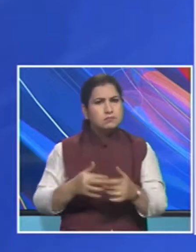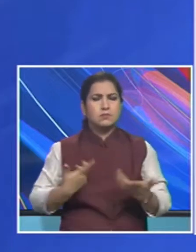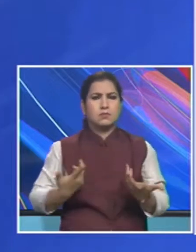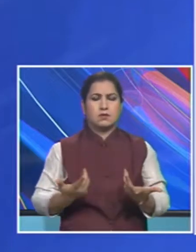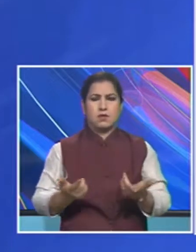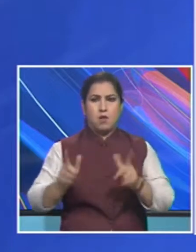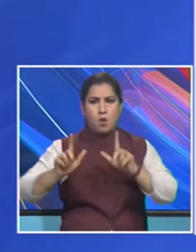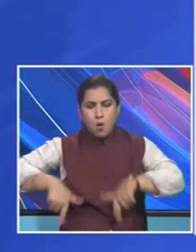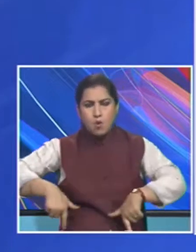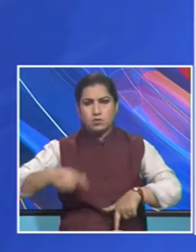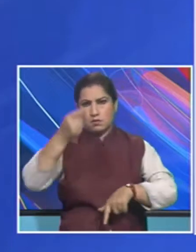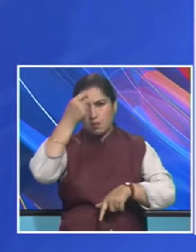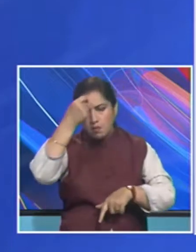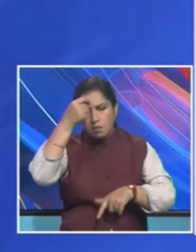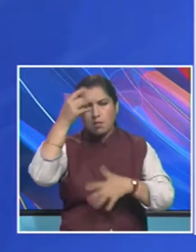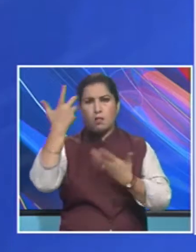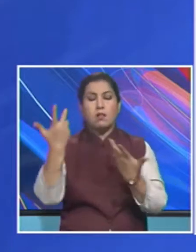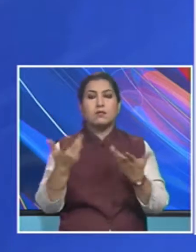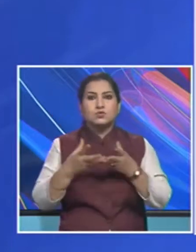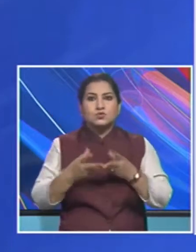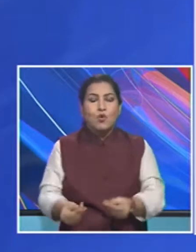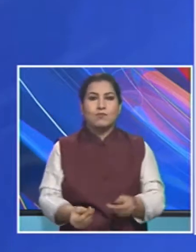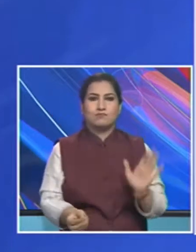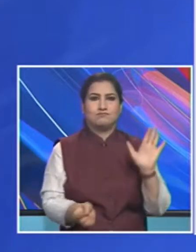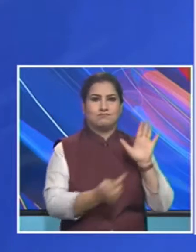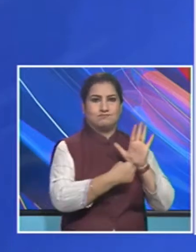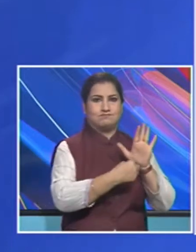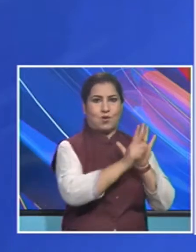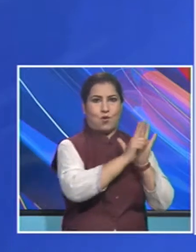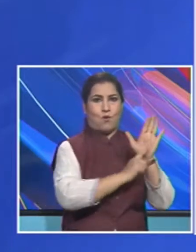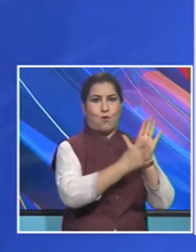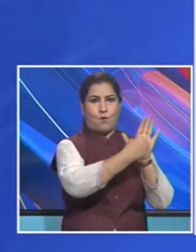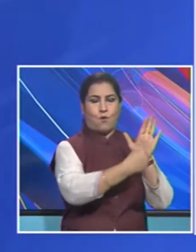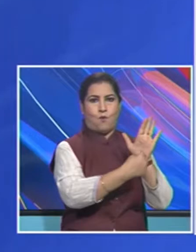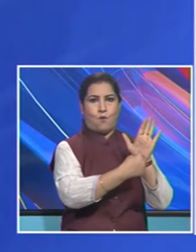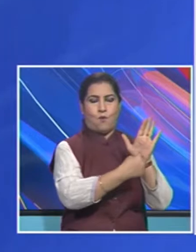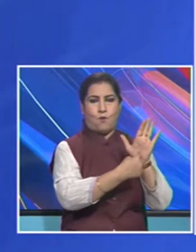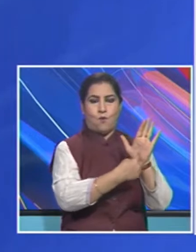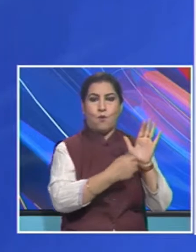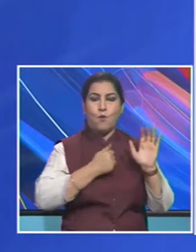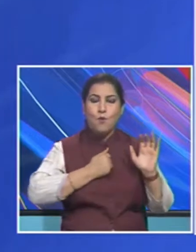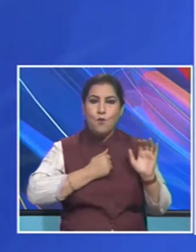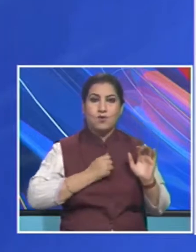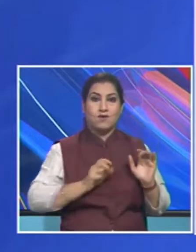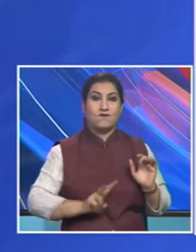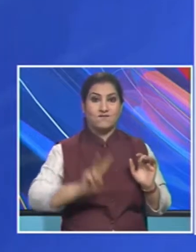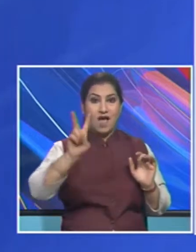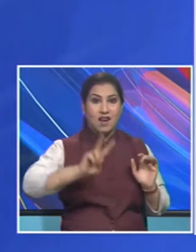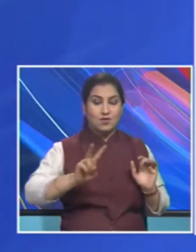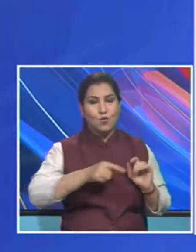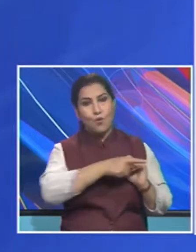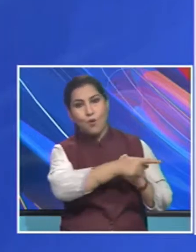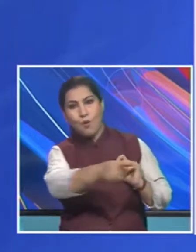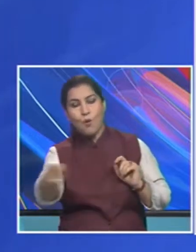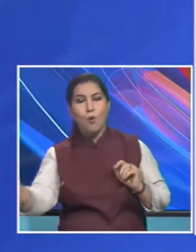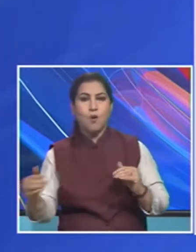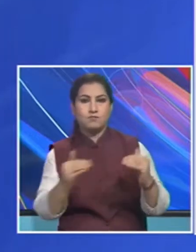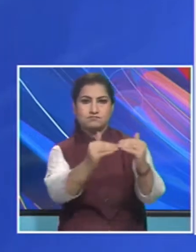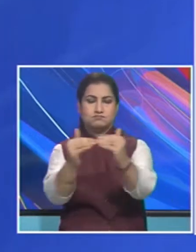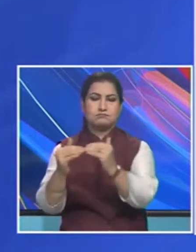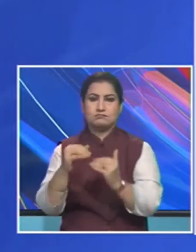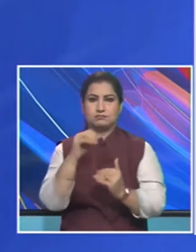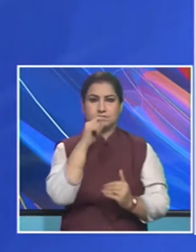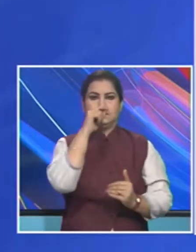get lost. The Constitution, which ensures the values of dignity for all, equality,